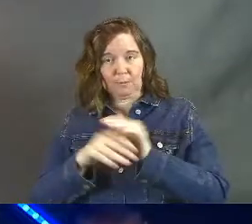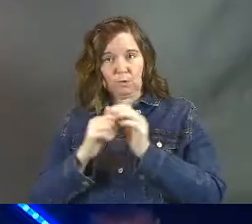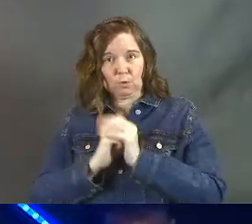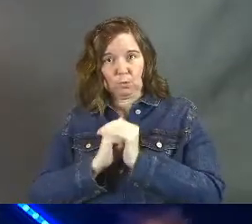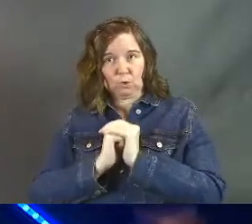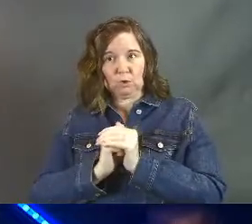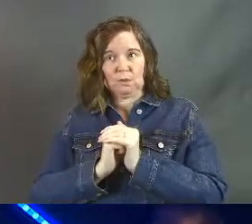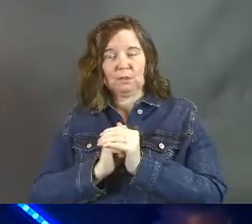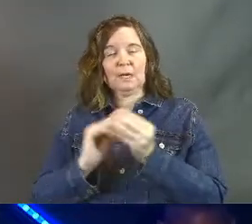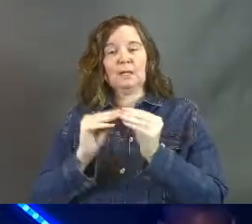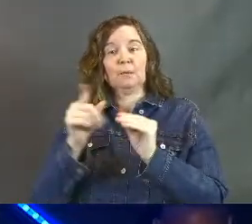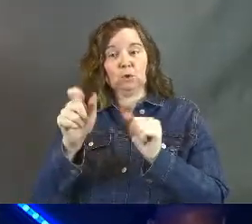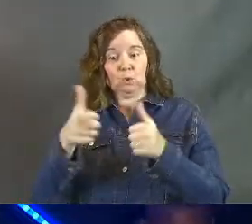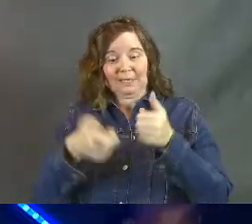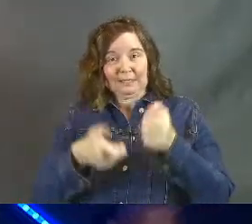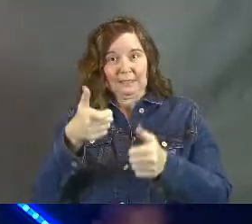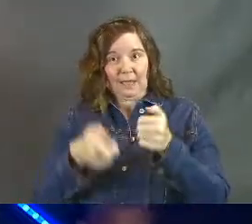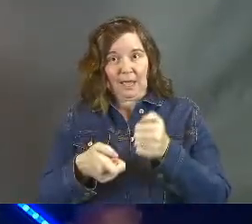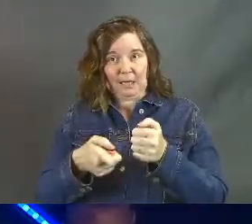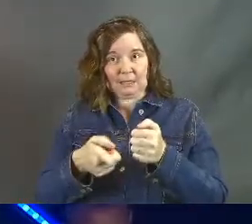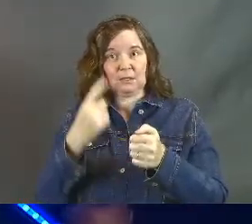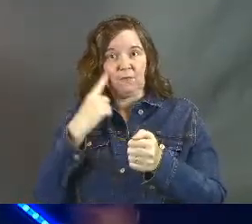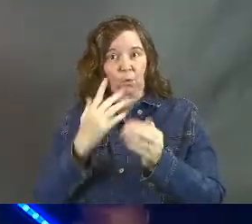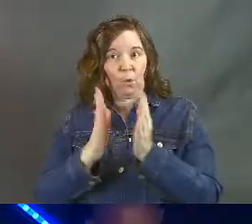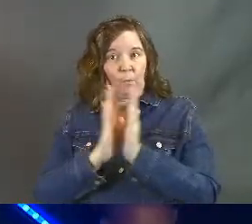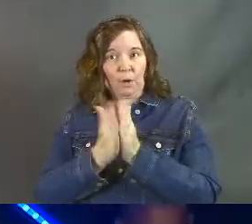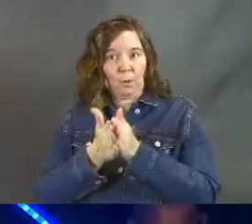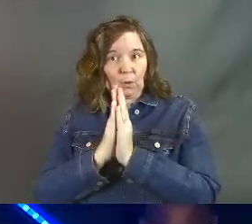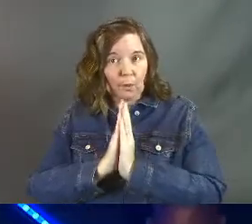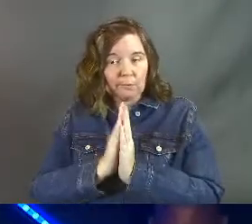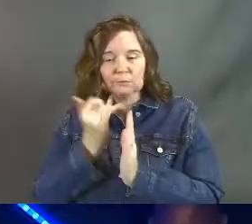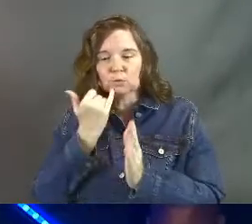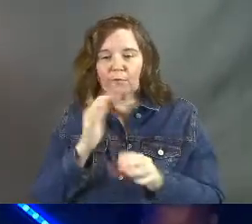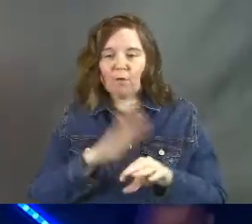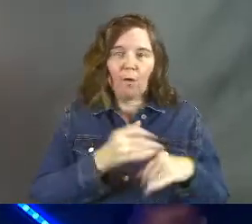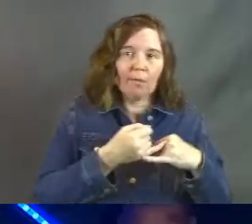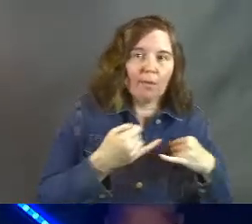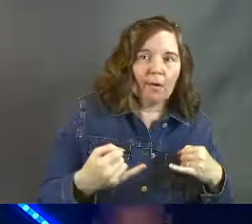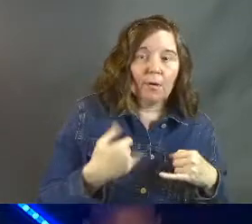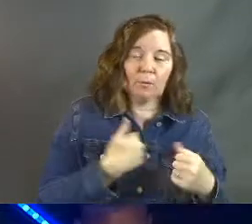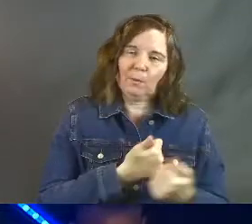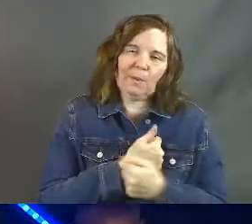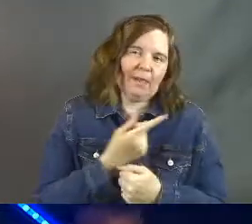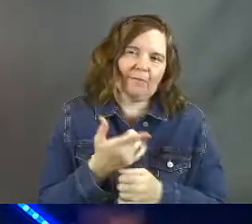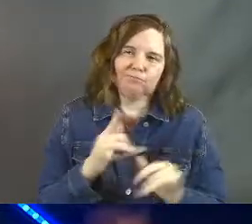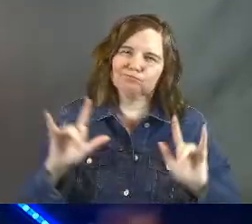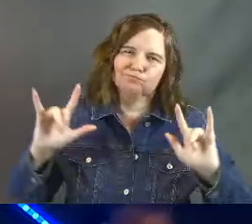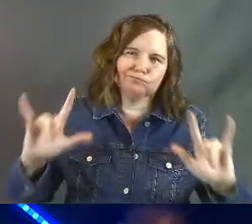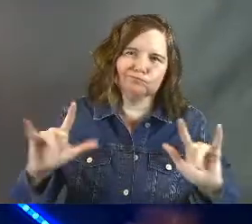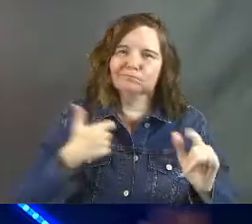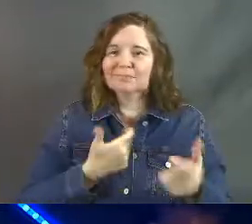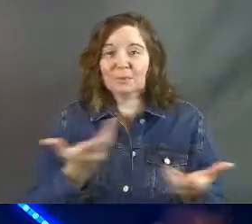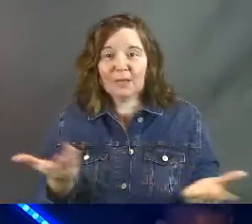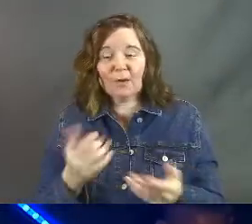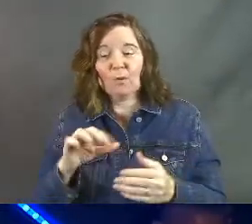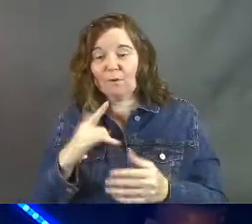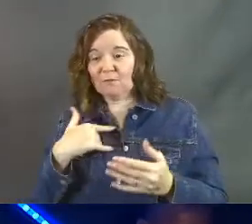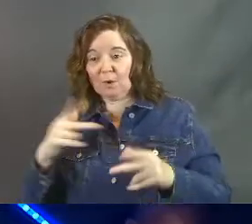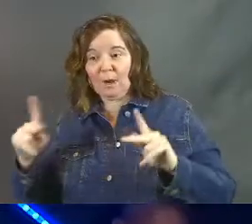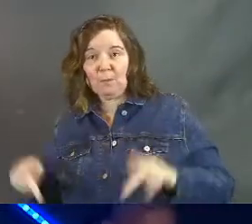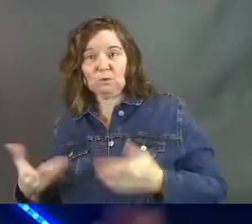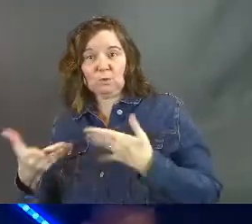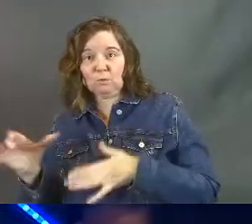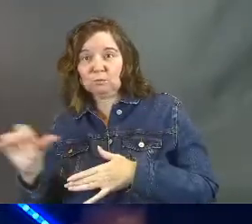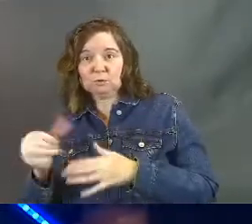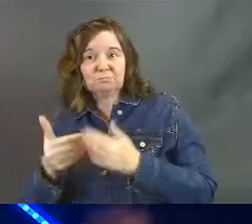worship. And it's a number that you can text for prayer requests. So whether you're joining us online today, which we love you and we're so glad you're here, or if you're here in person, which